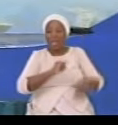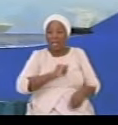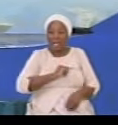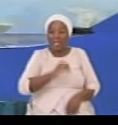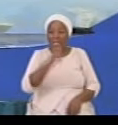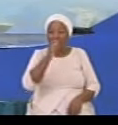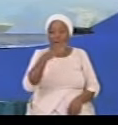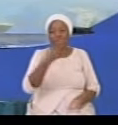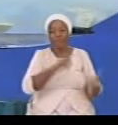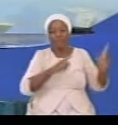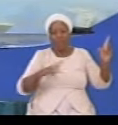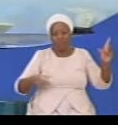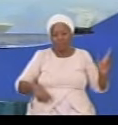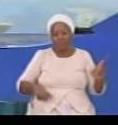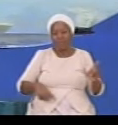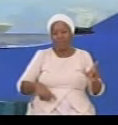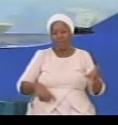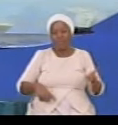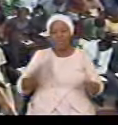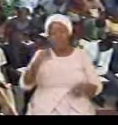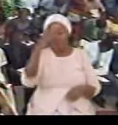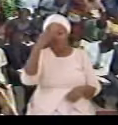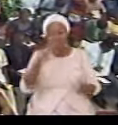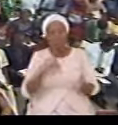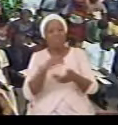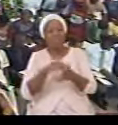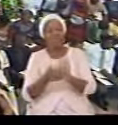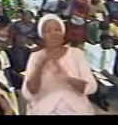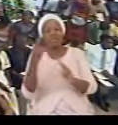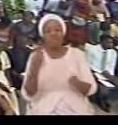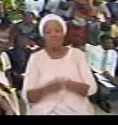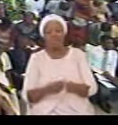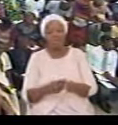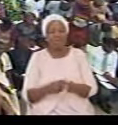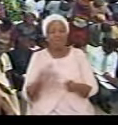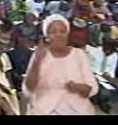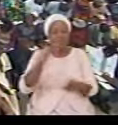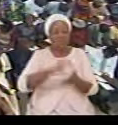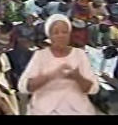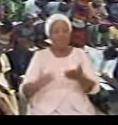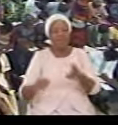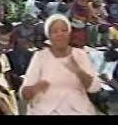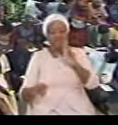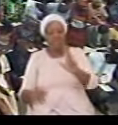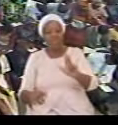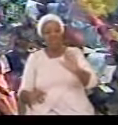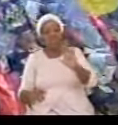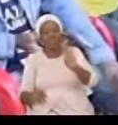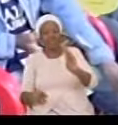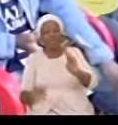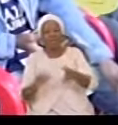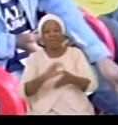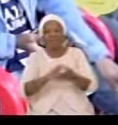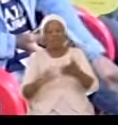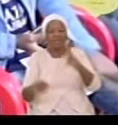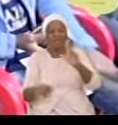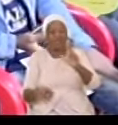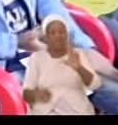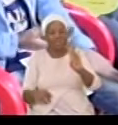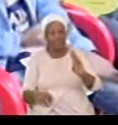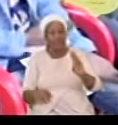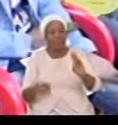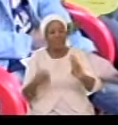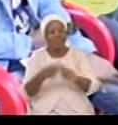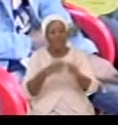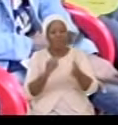Lord. You will know it. Look at verse 37. Verse 37 of that same